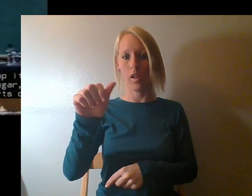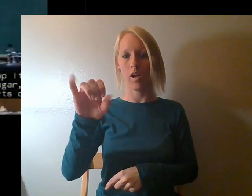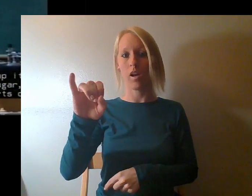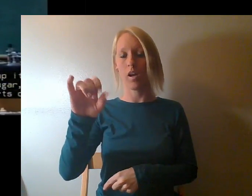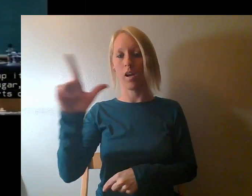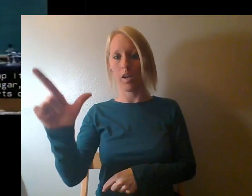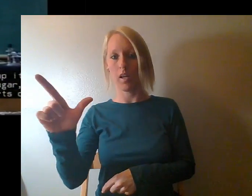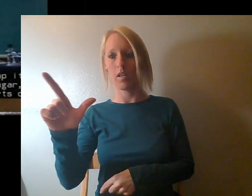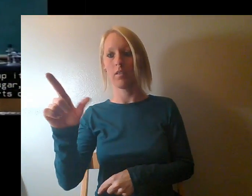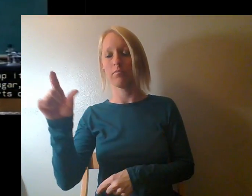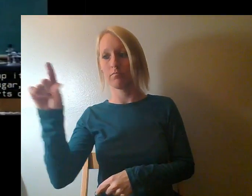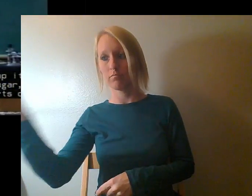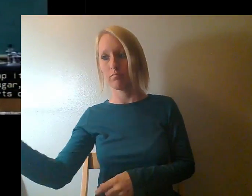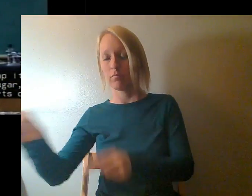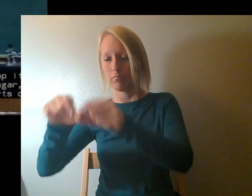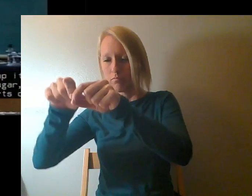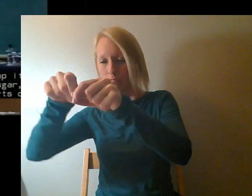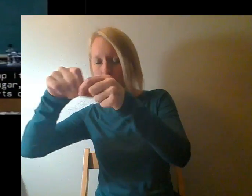add 2